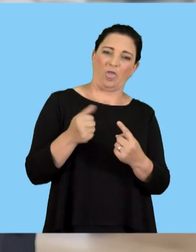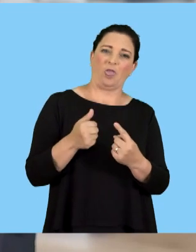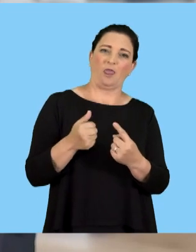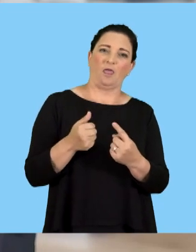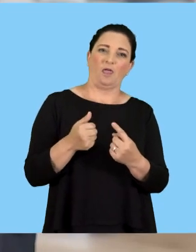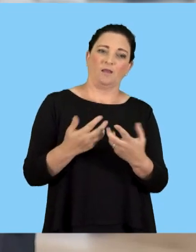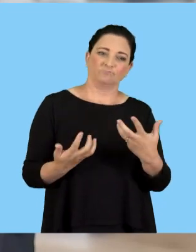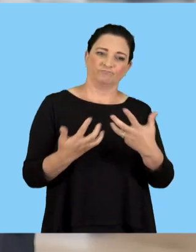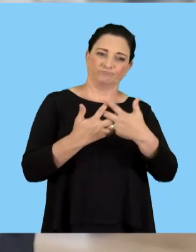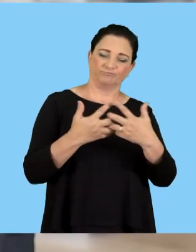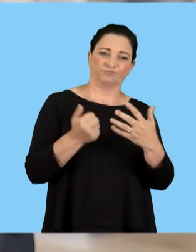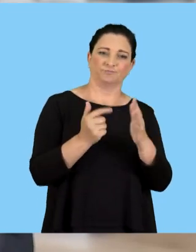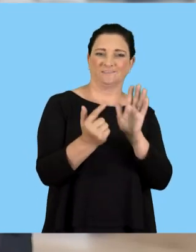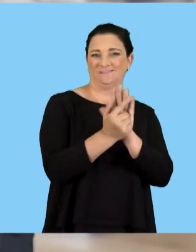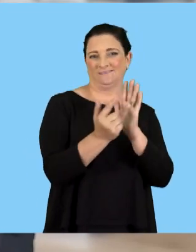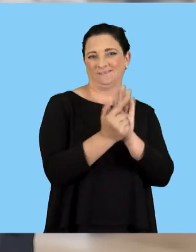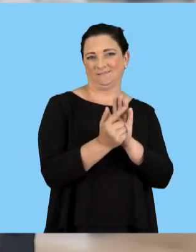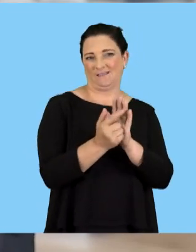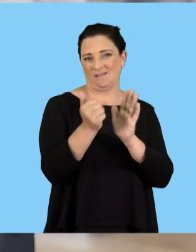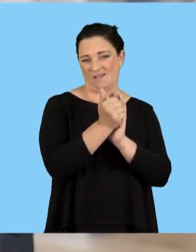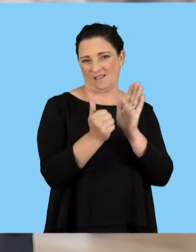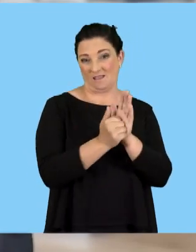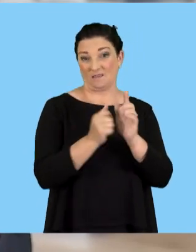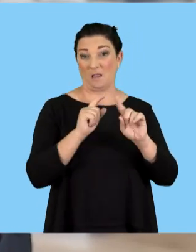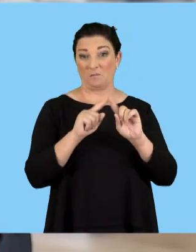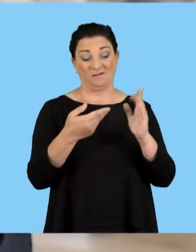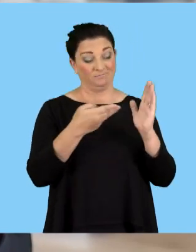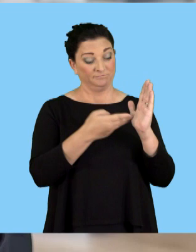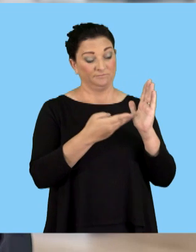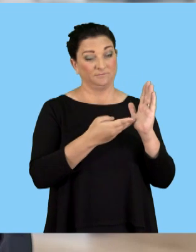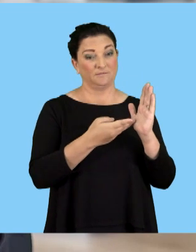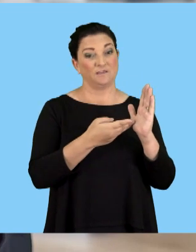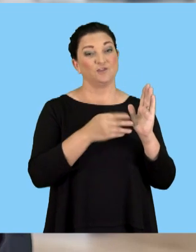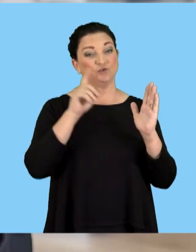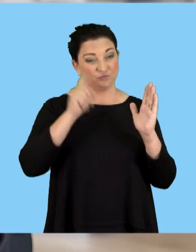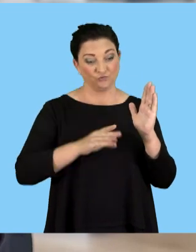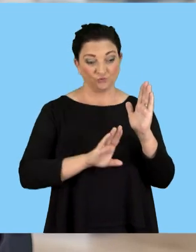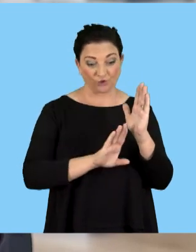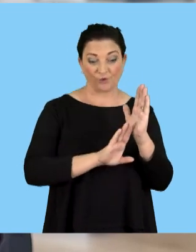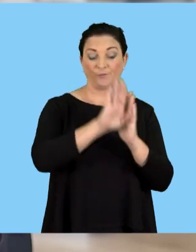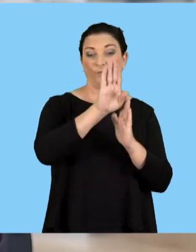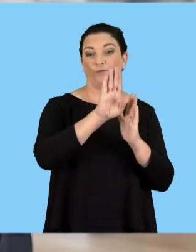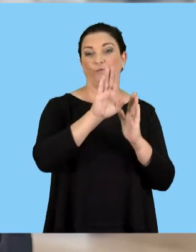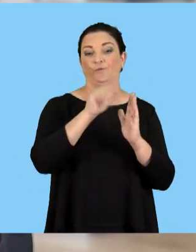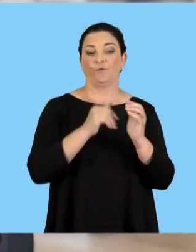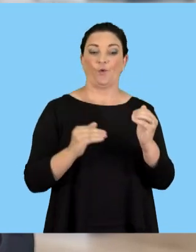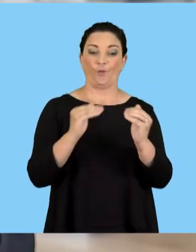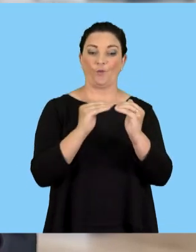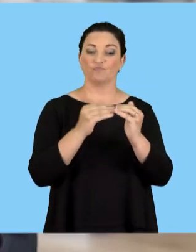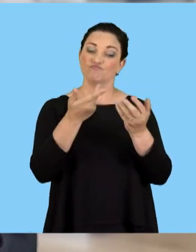in the scenario, that should become your keyword and should help you to identify the correct human right in